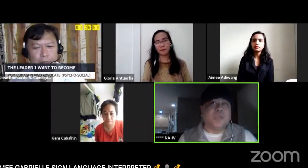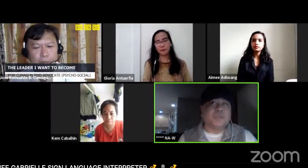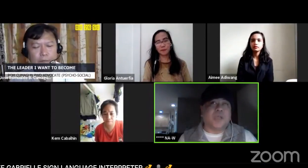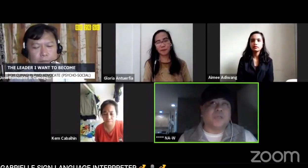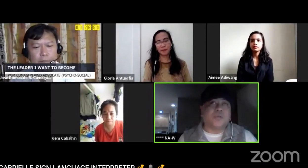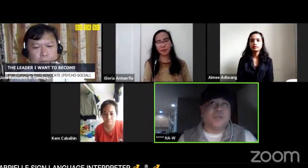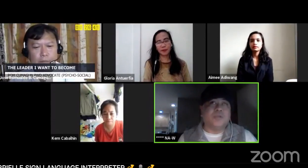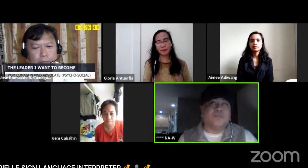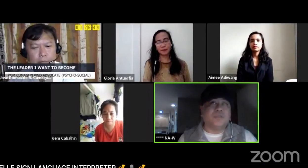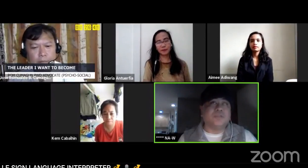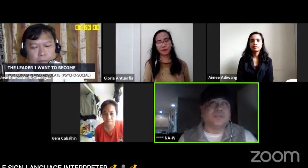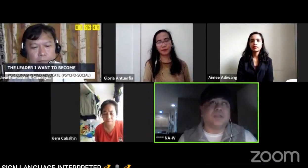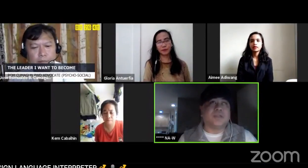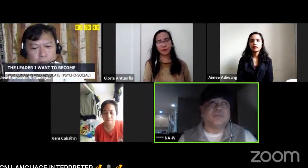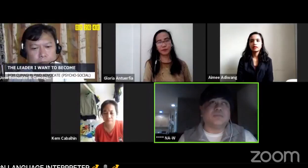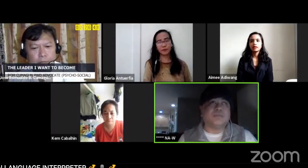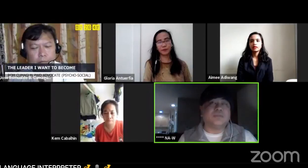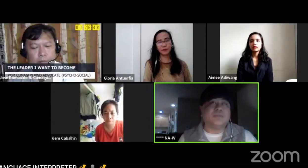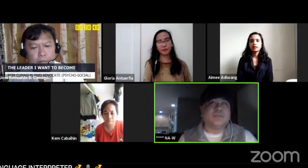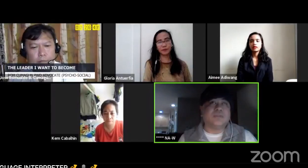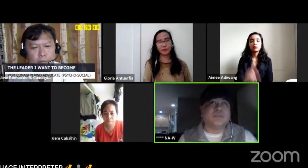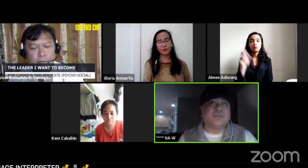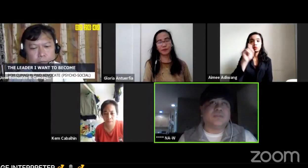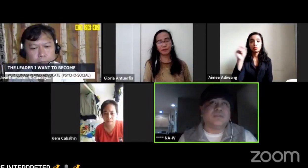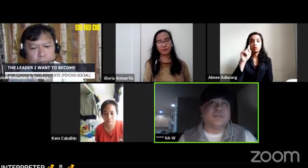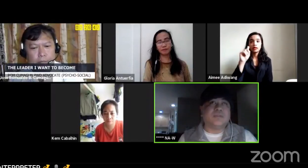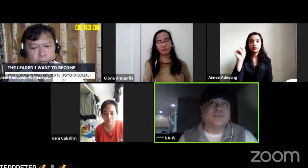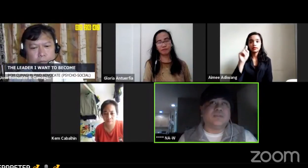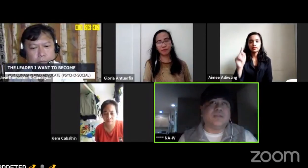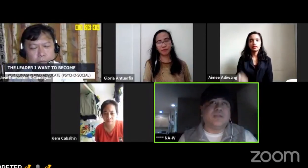Mhm. The biggest irony of this is that